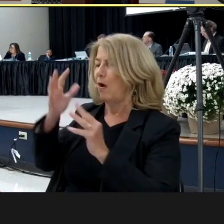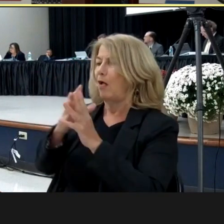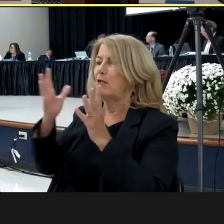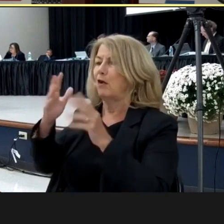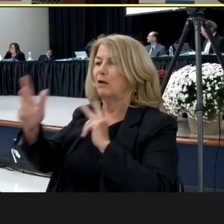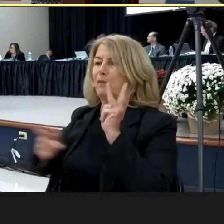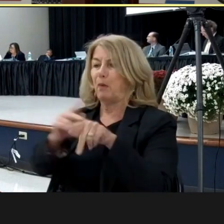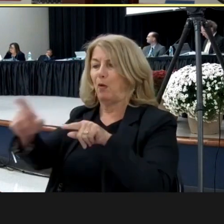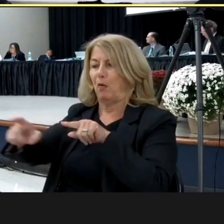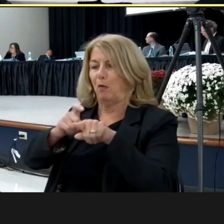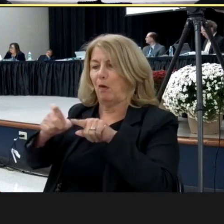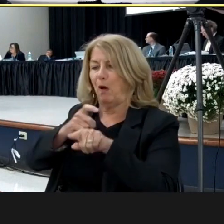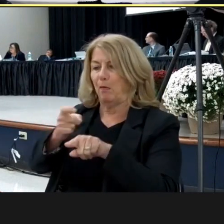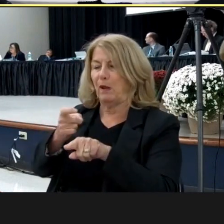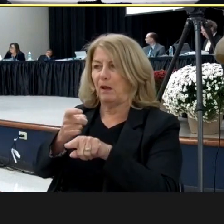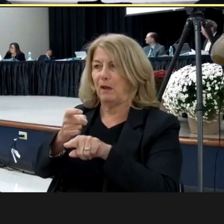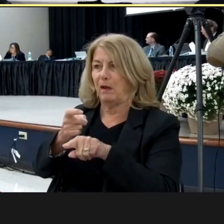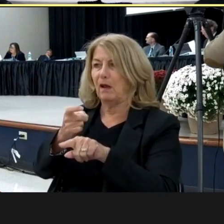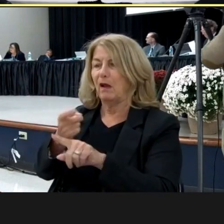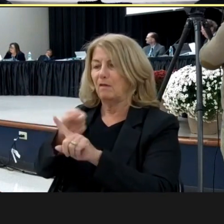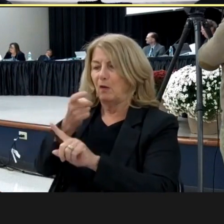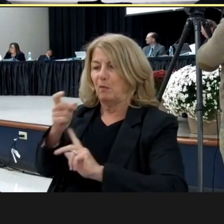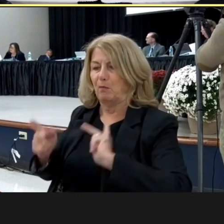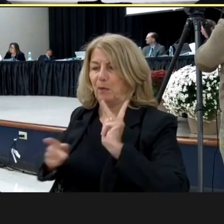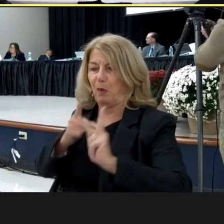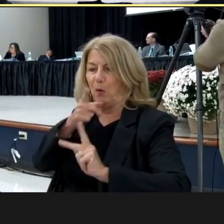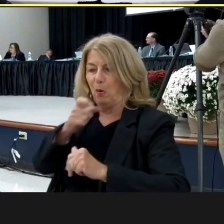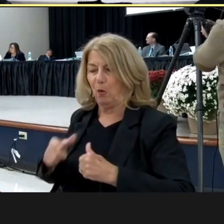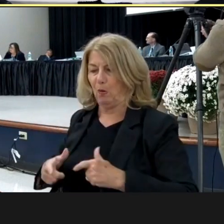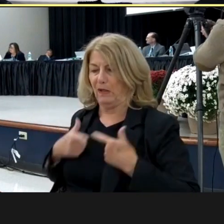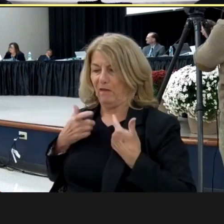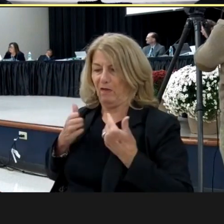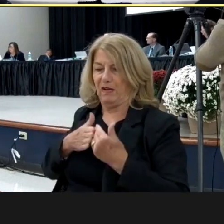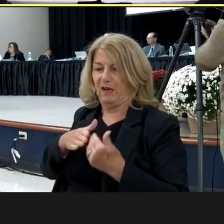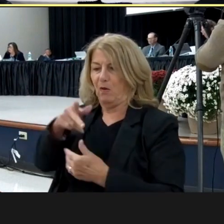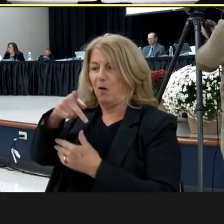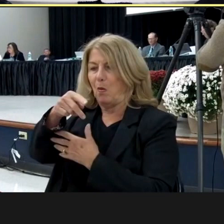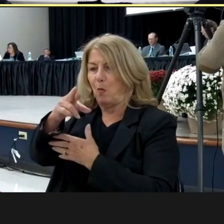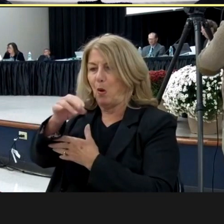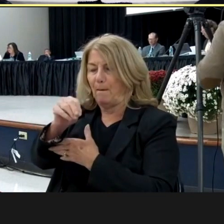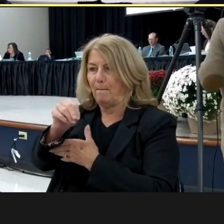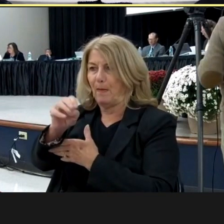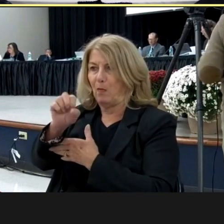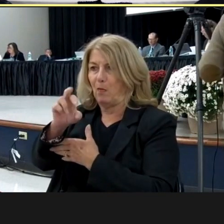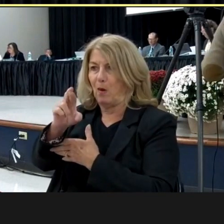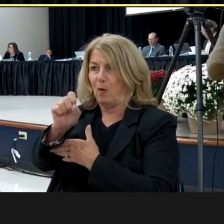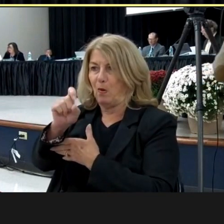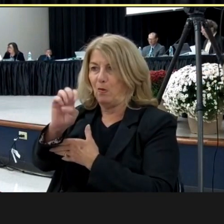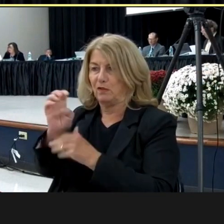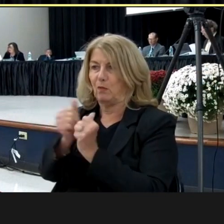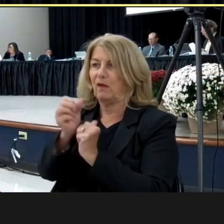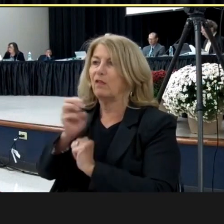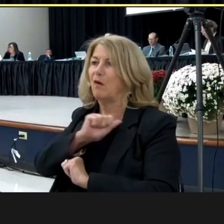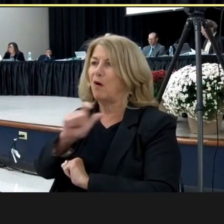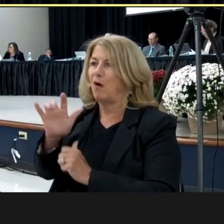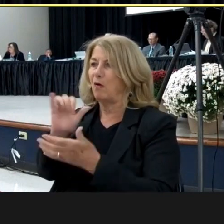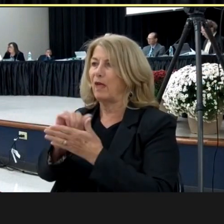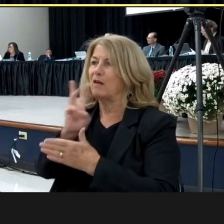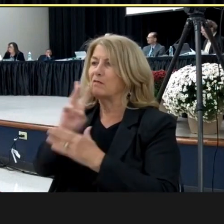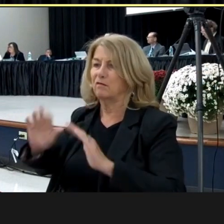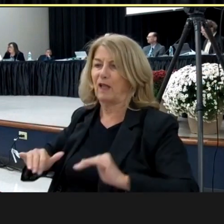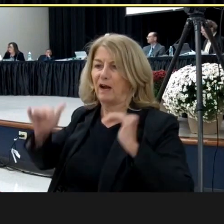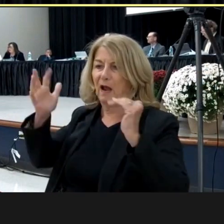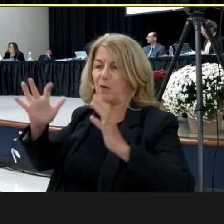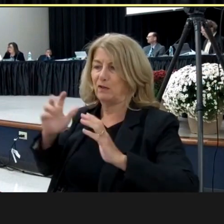from residents and folks that live around the Primrose Creek with all of that floods. So I was just wanted to give them